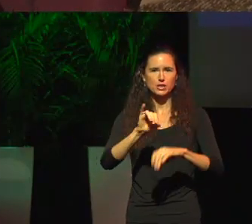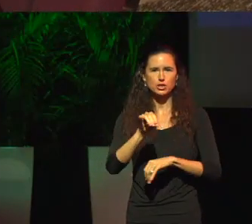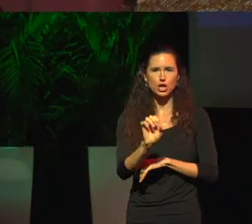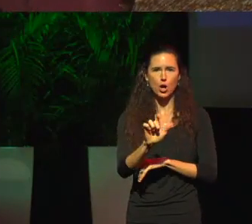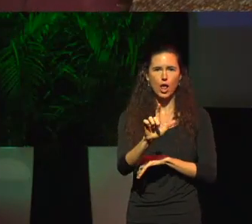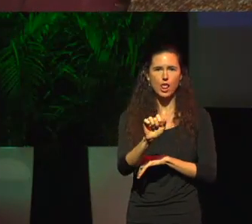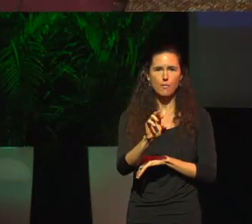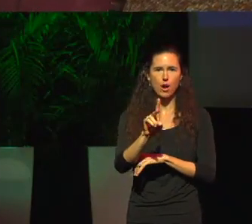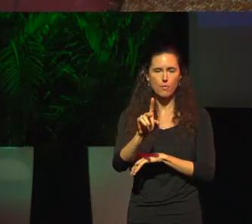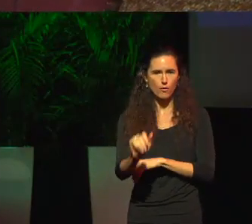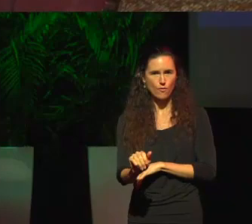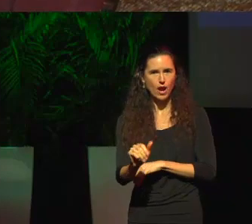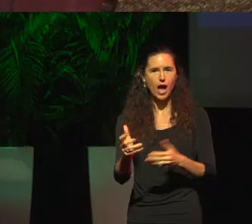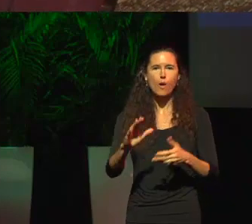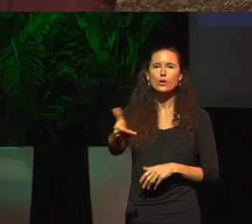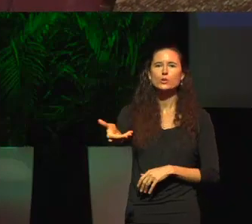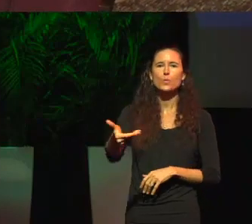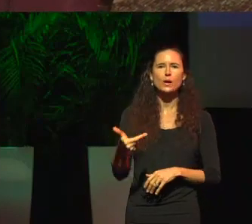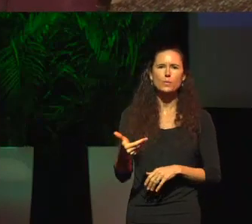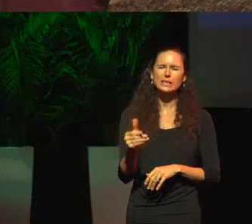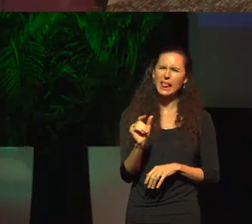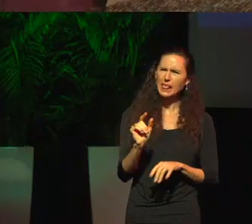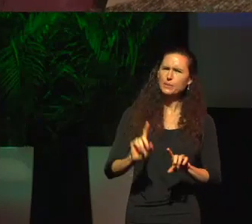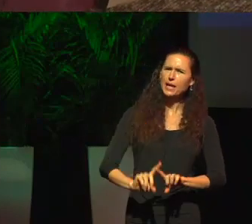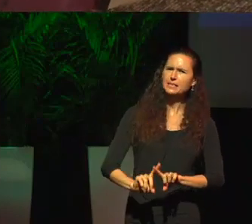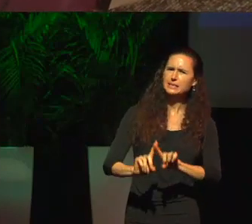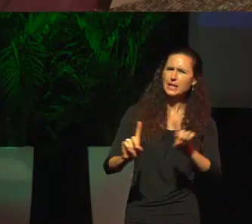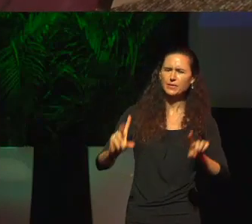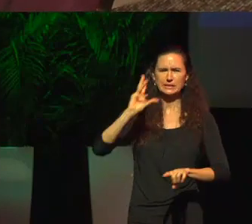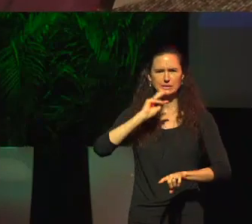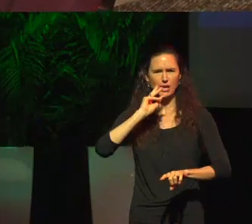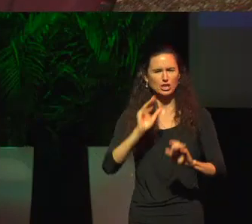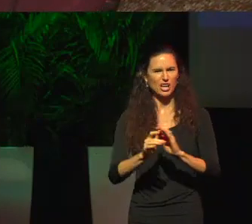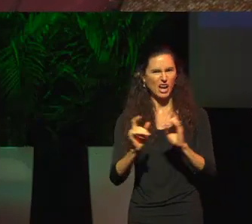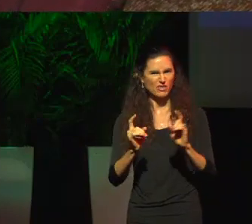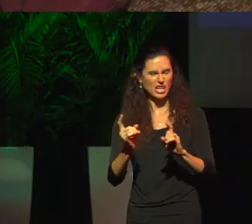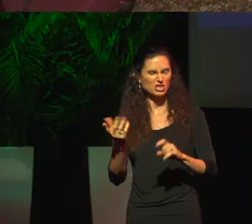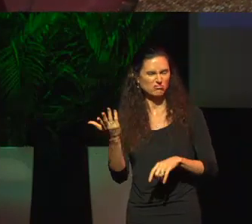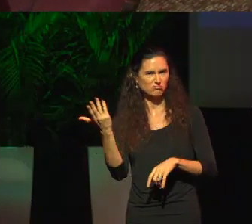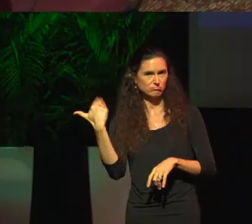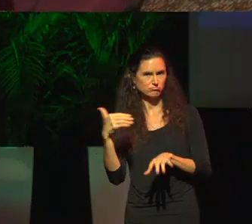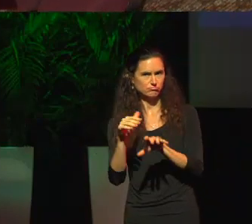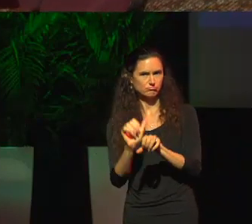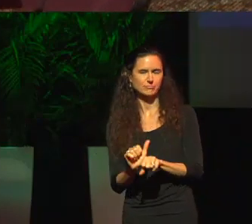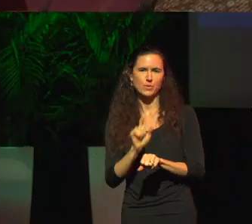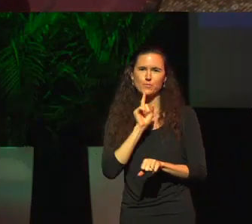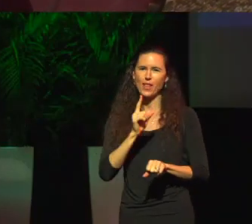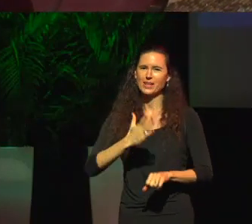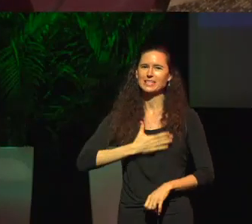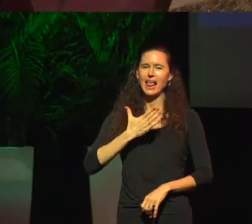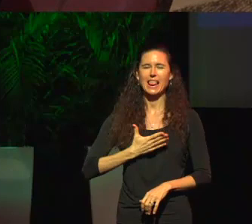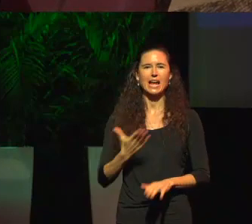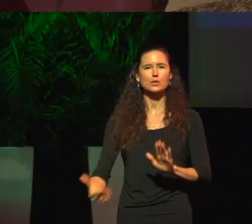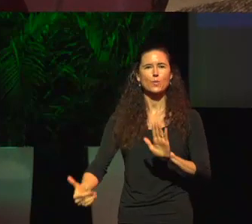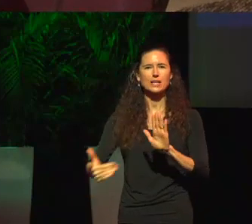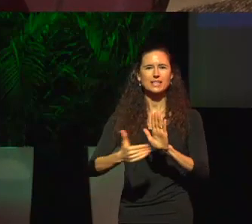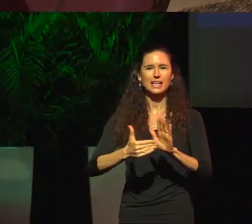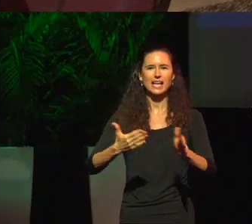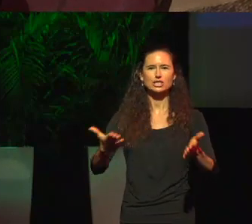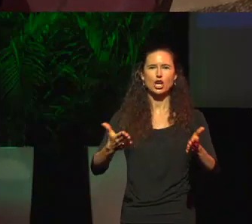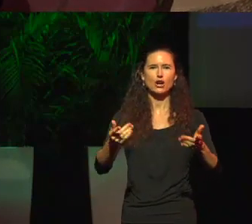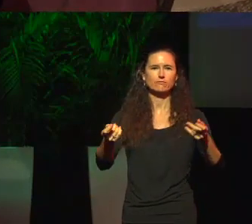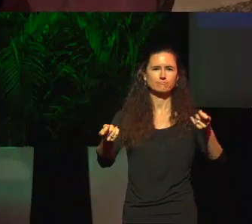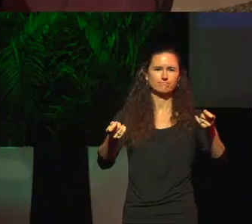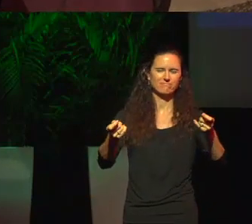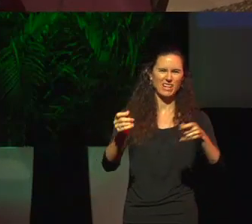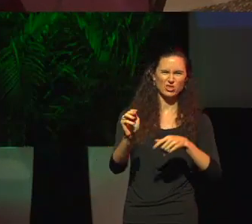LaBarbera, and we'd like to welcome you to what is a little bit different of a convocation than we're used to. And I am so delighted to once again serve as your